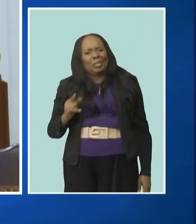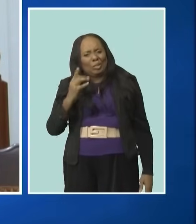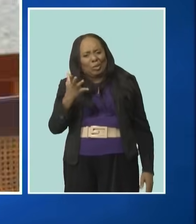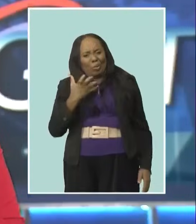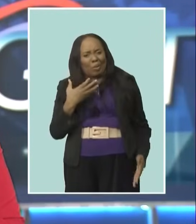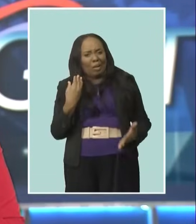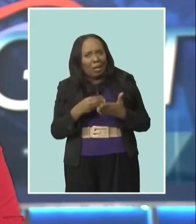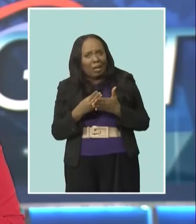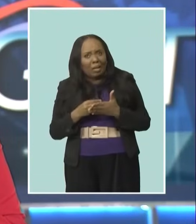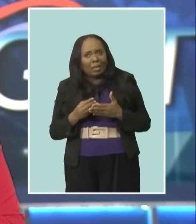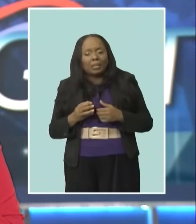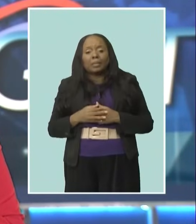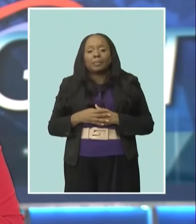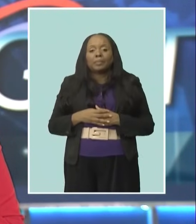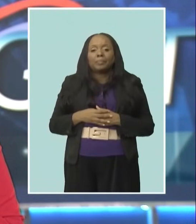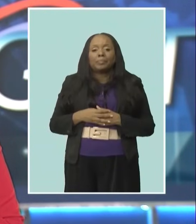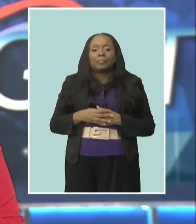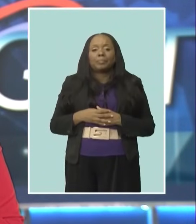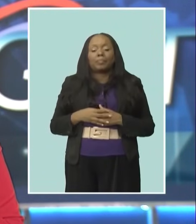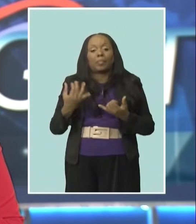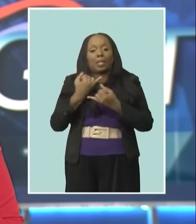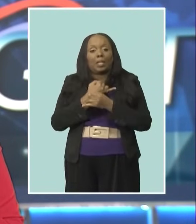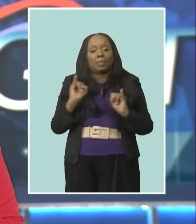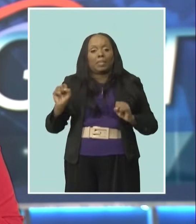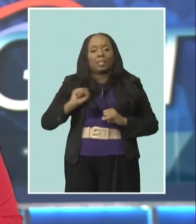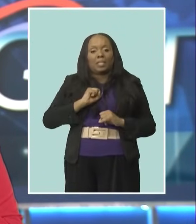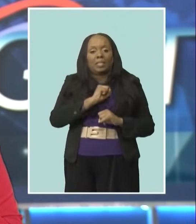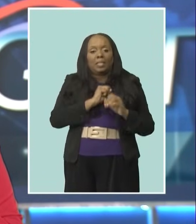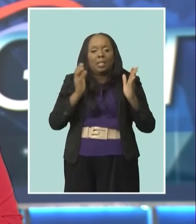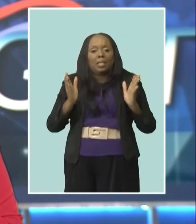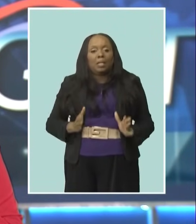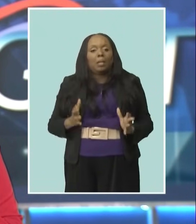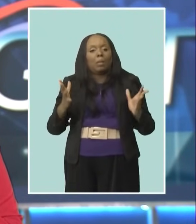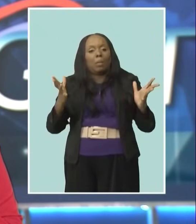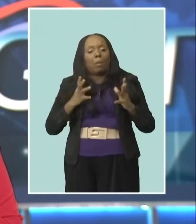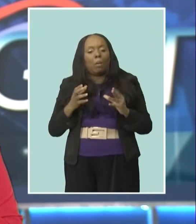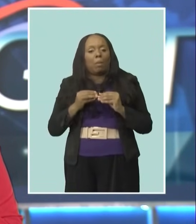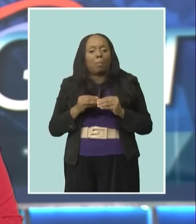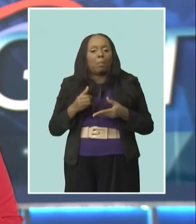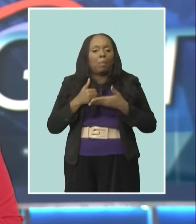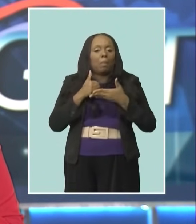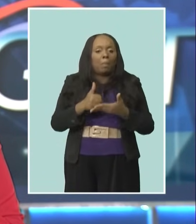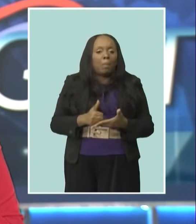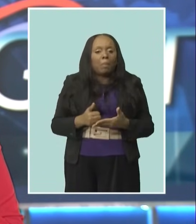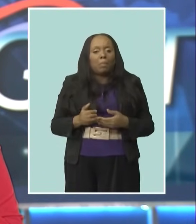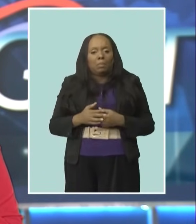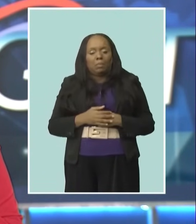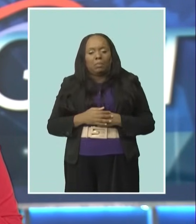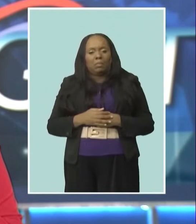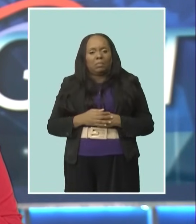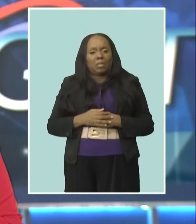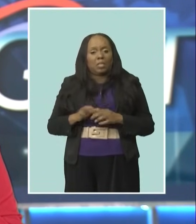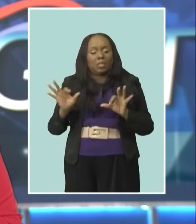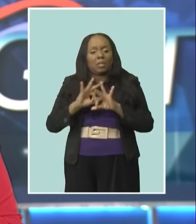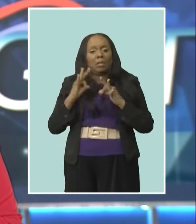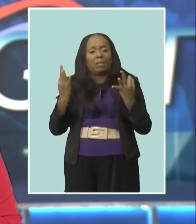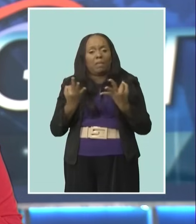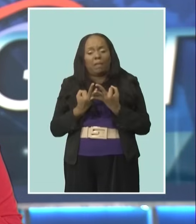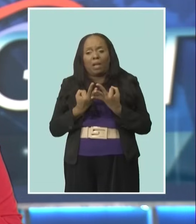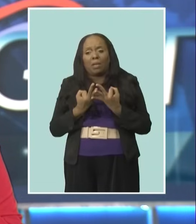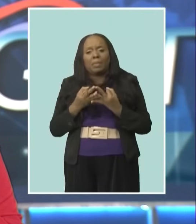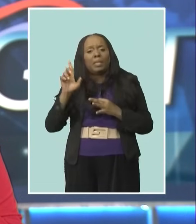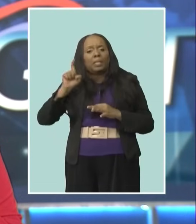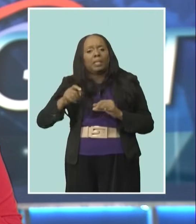grab? Meantime, Independent Senator Dr. Crystal Drakes wants efforts made to tackle the breakdown of the